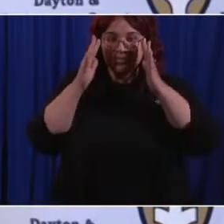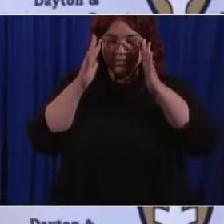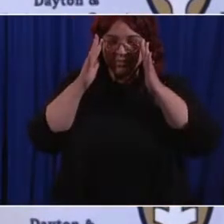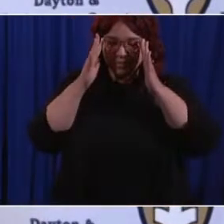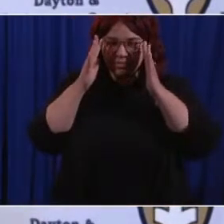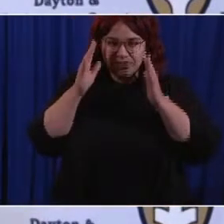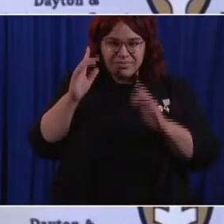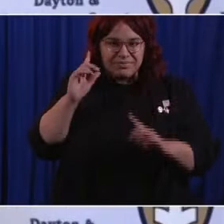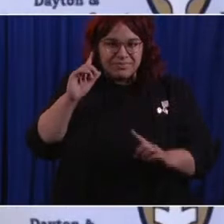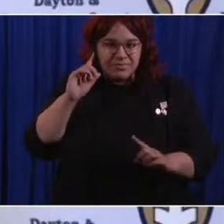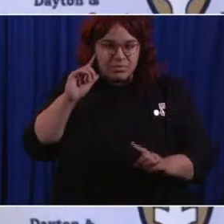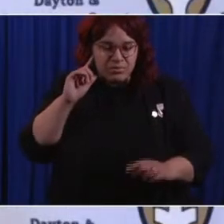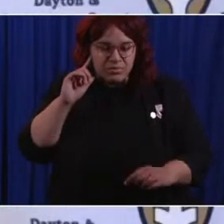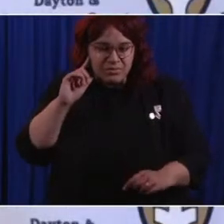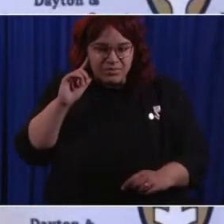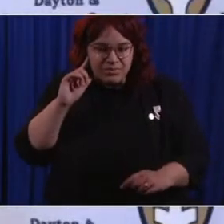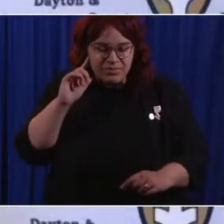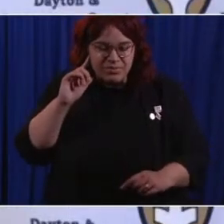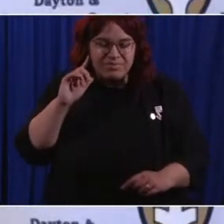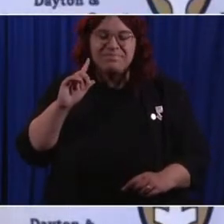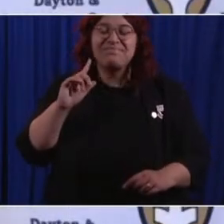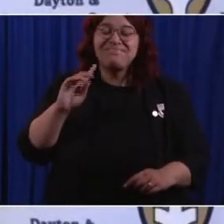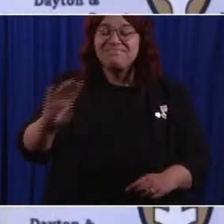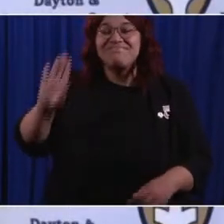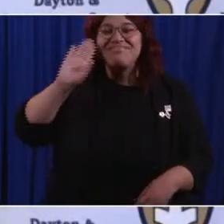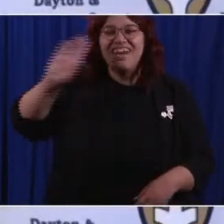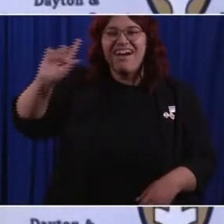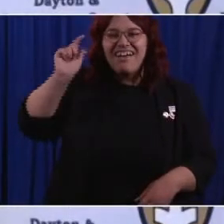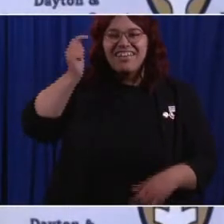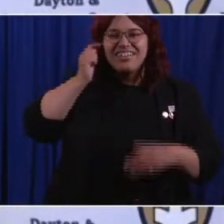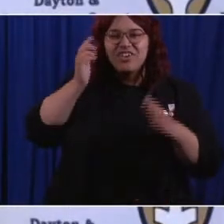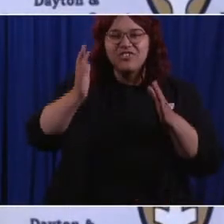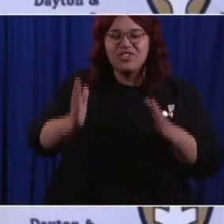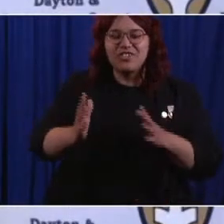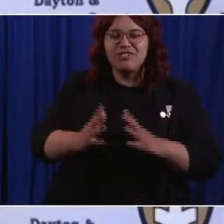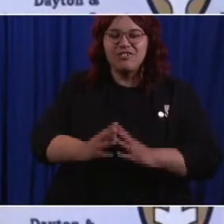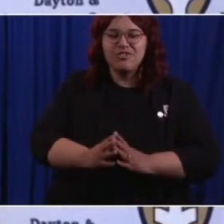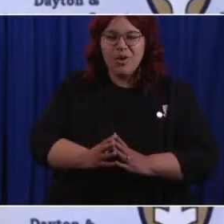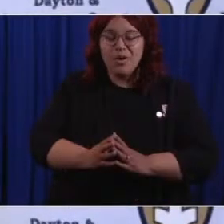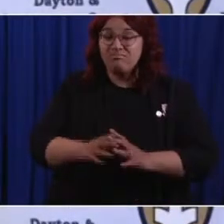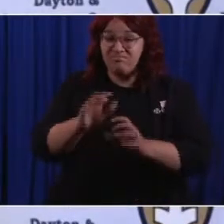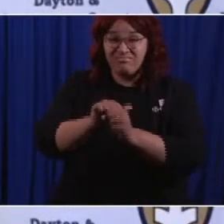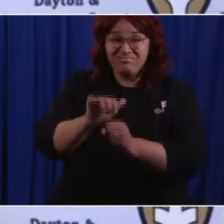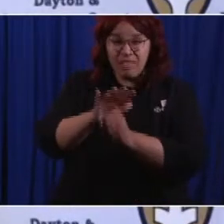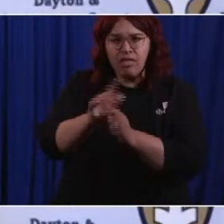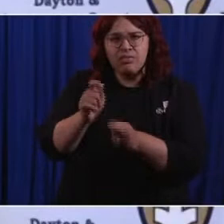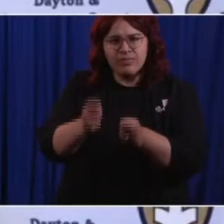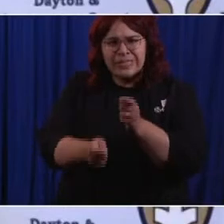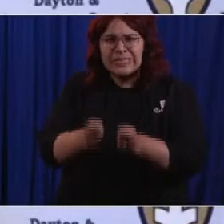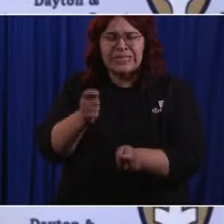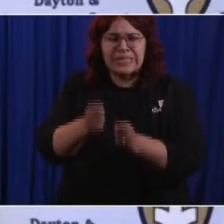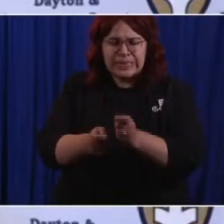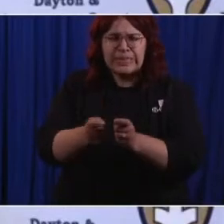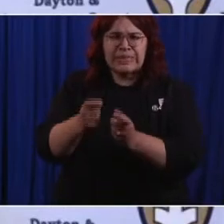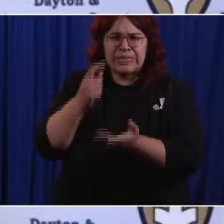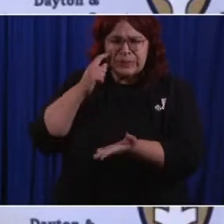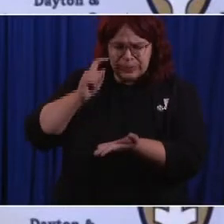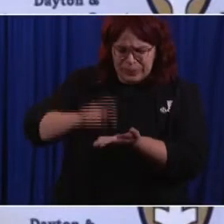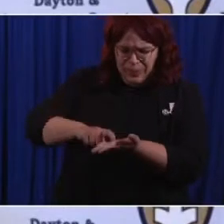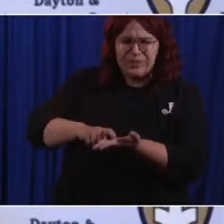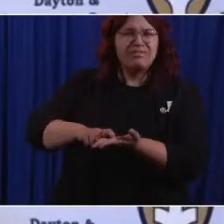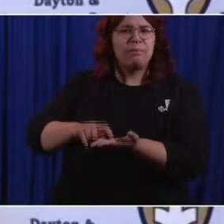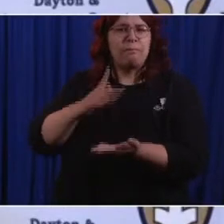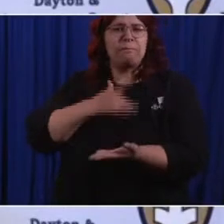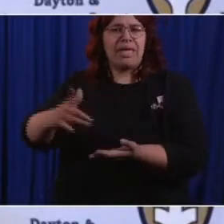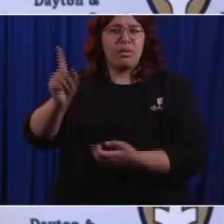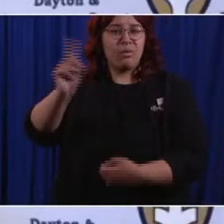Hi, Governor. My question is that with the variant cases being particularly detected near the Michigan